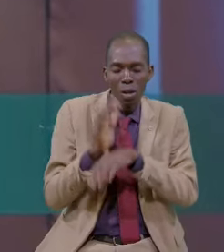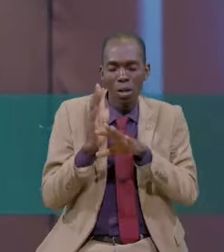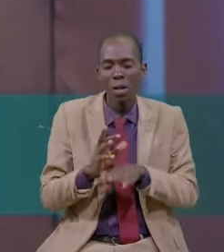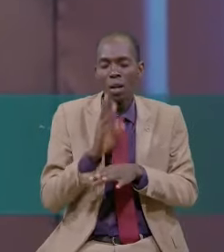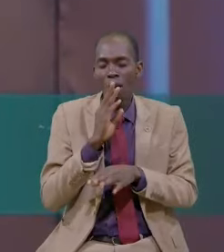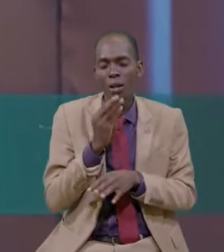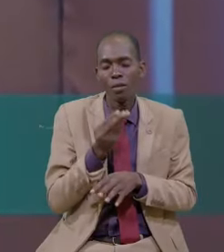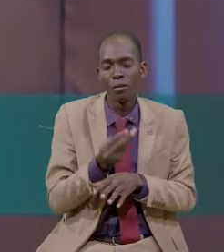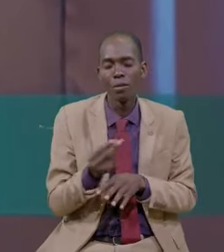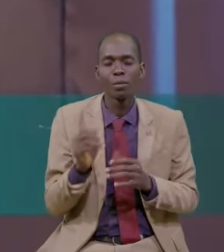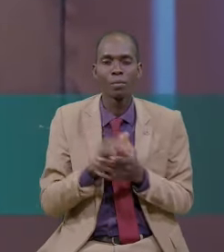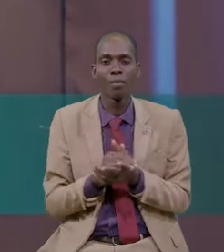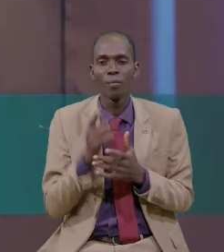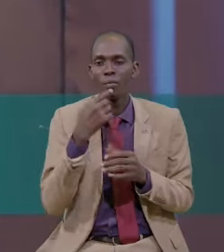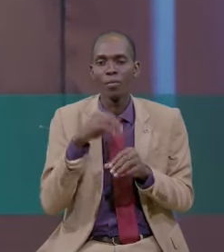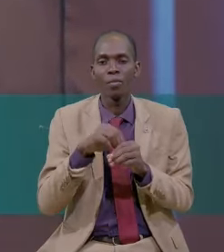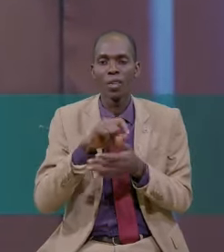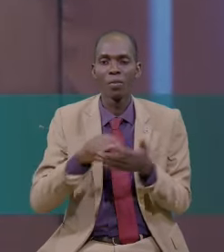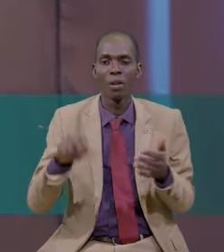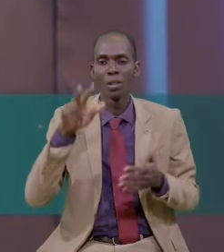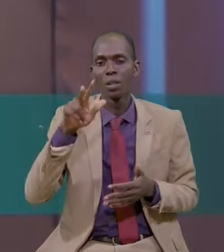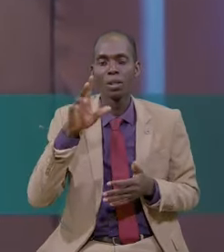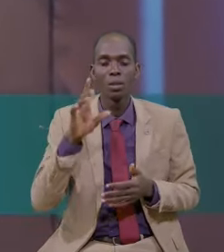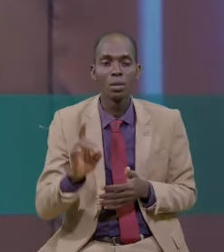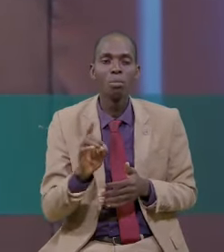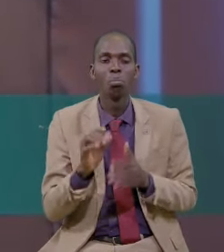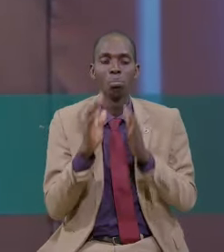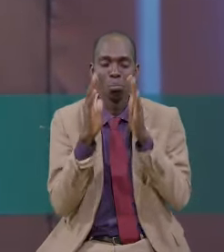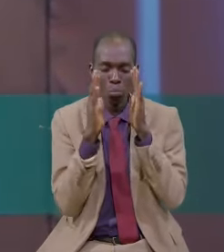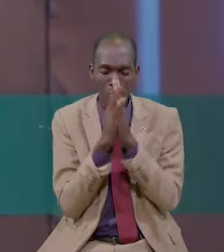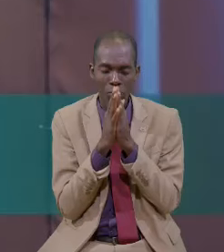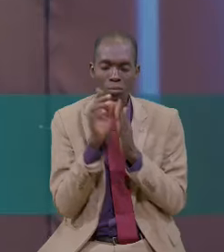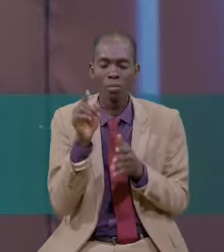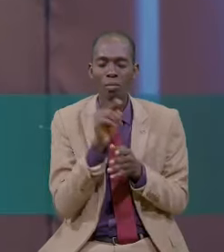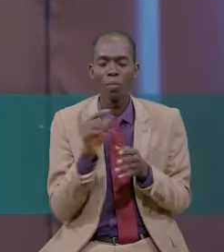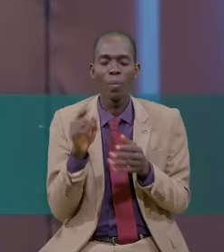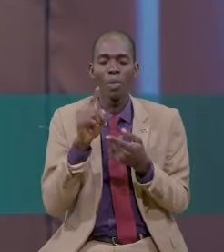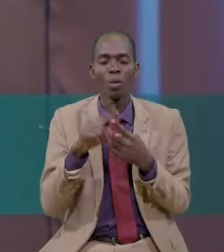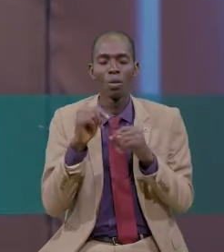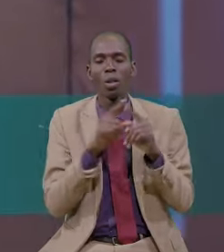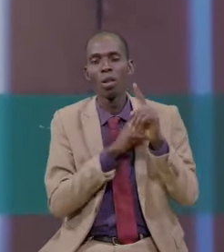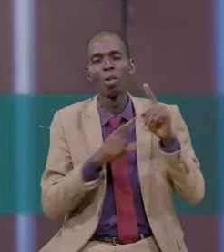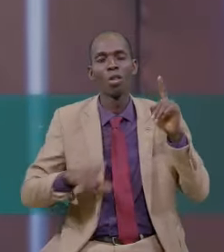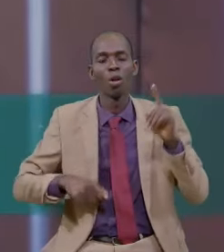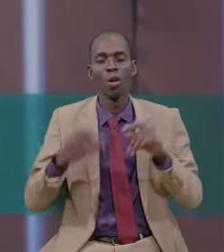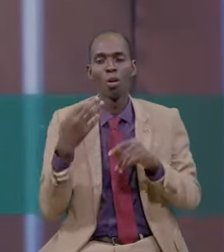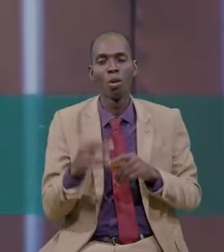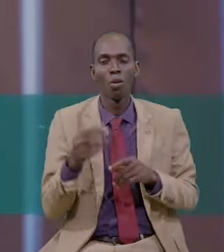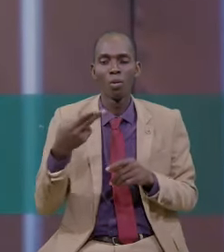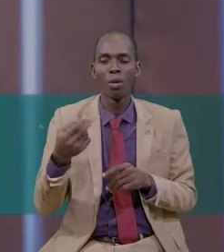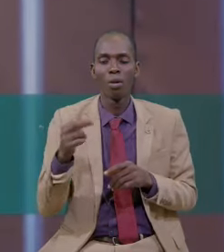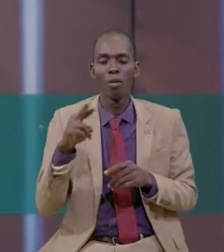it said, pray ye therefore the Lord of the harvest that he will send